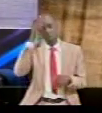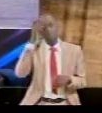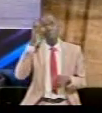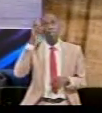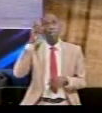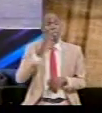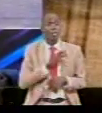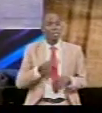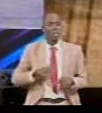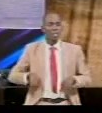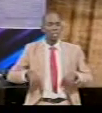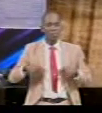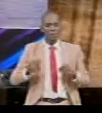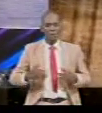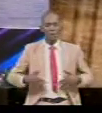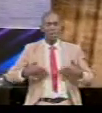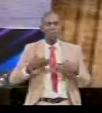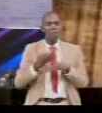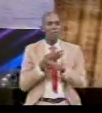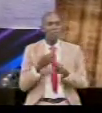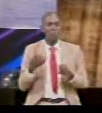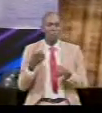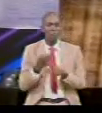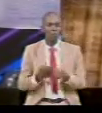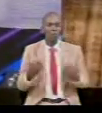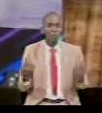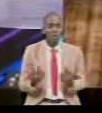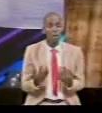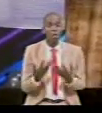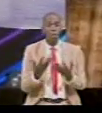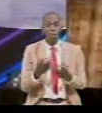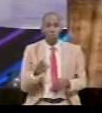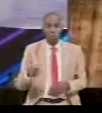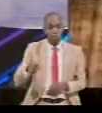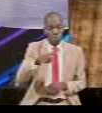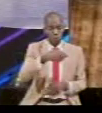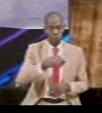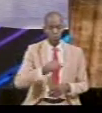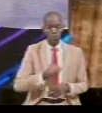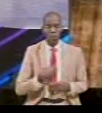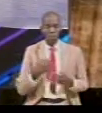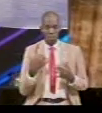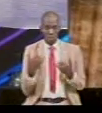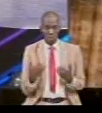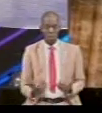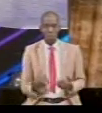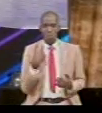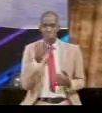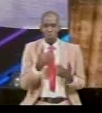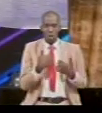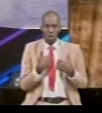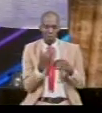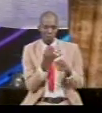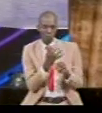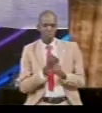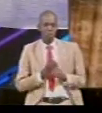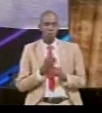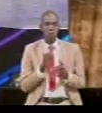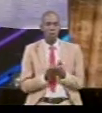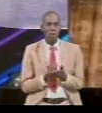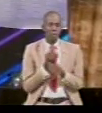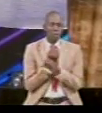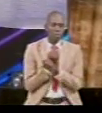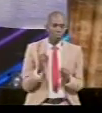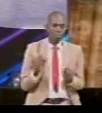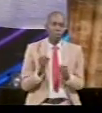every form of sin. And he wants you now that you have had this transformation and conversion through